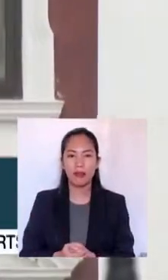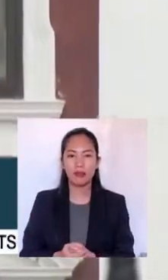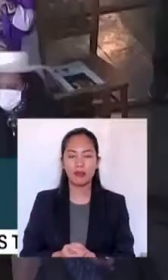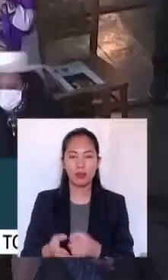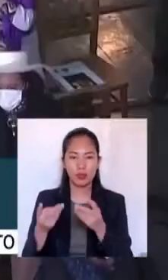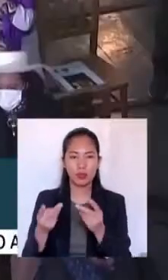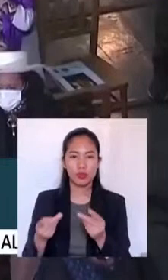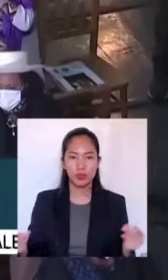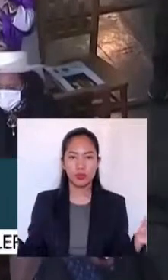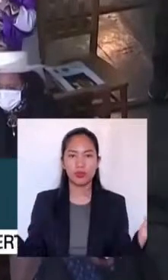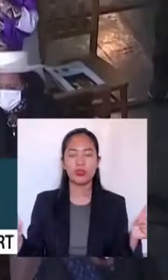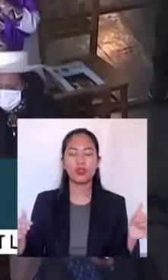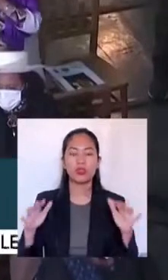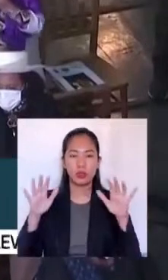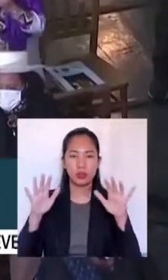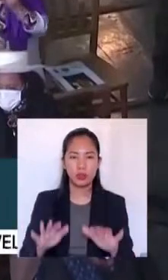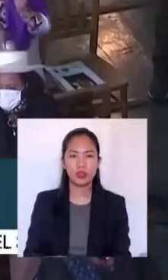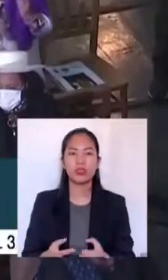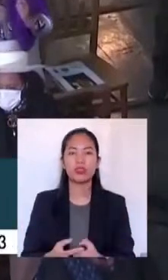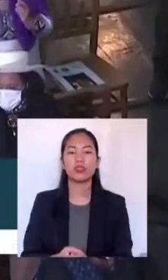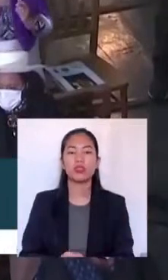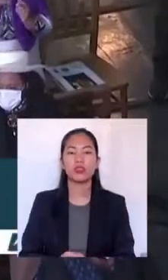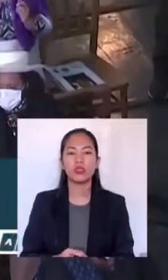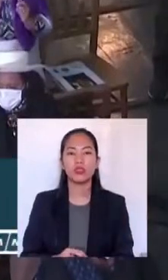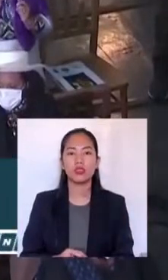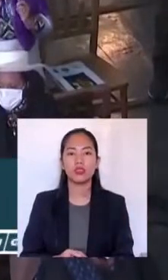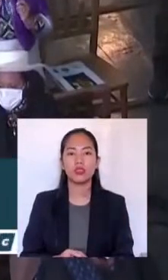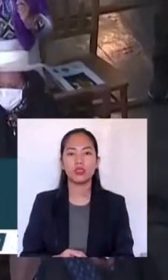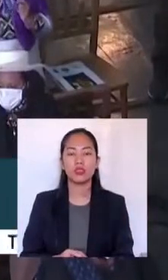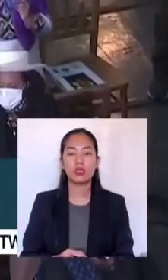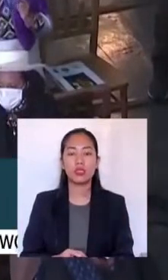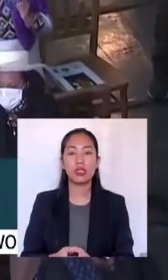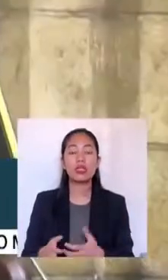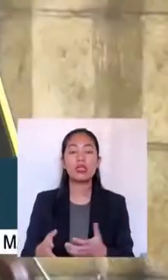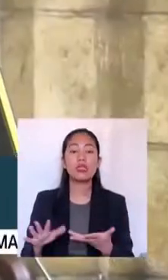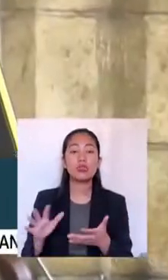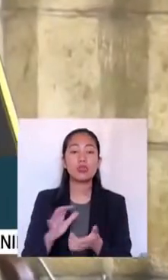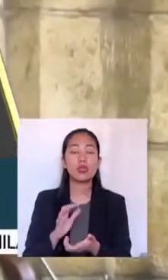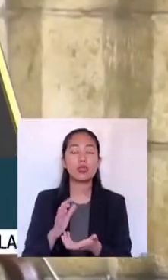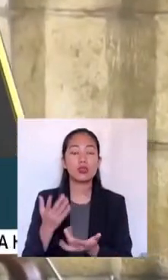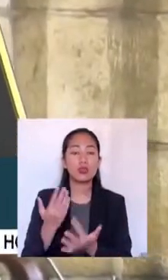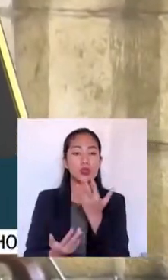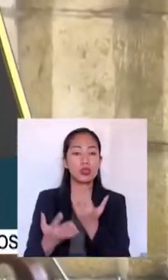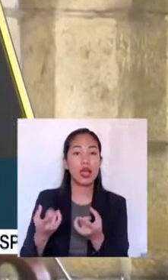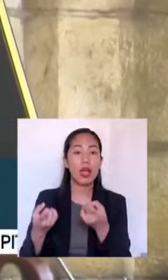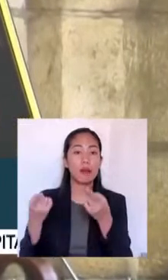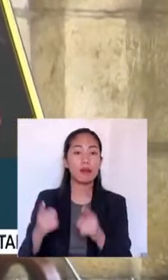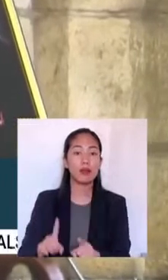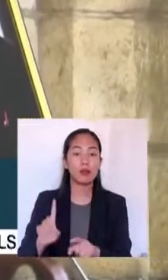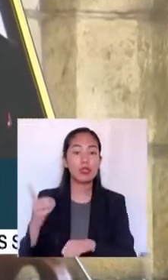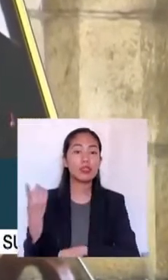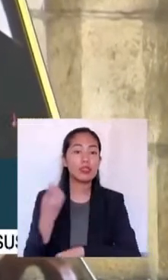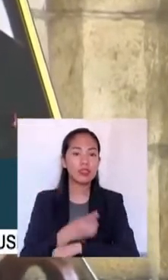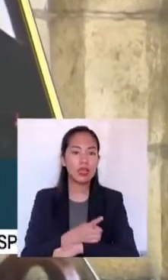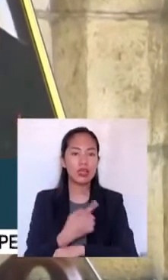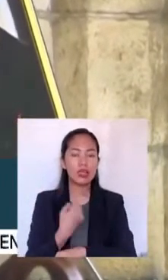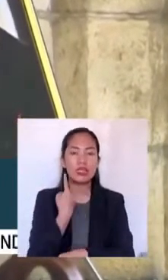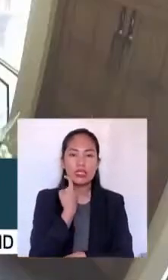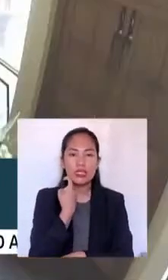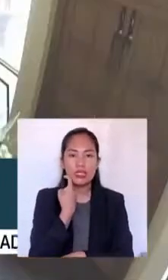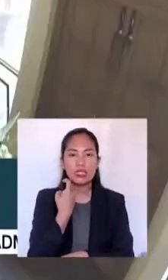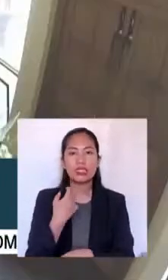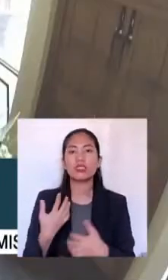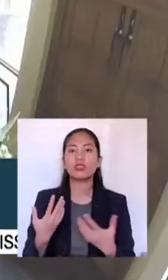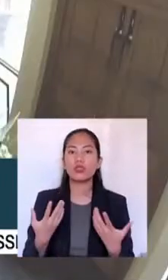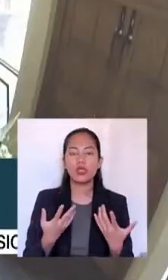subside. The disaster came a day after late Archbishop Desmond Tutu's state funeral at St. George's Cathedral,